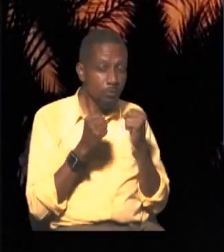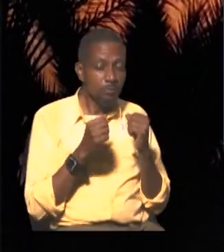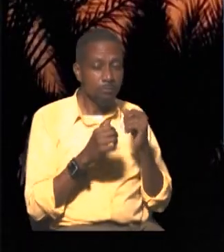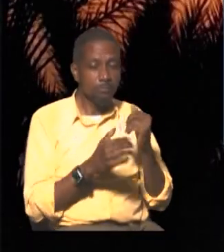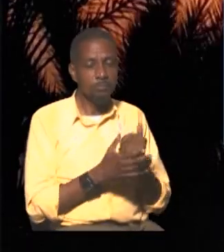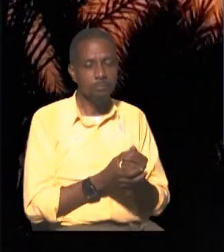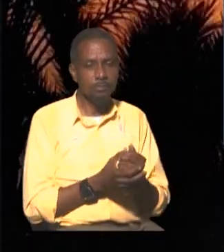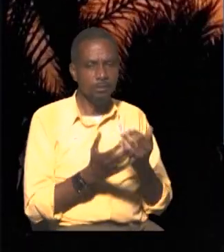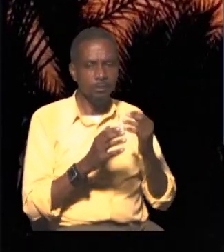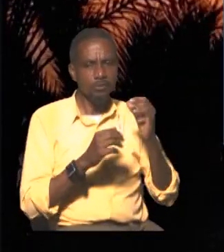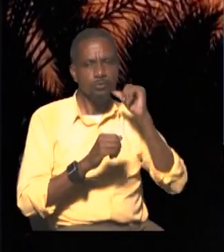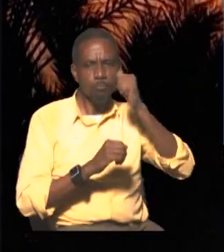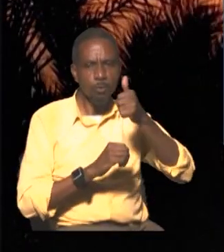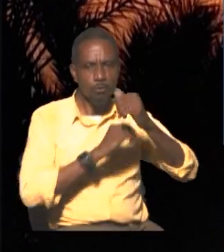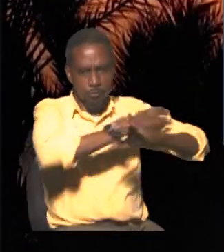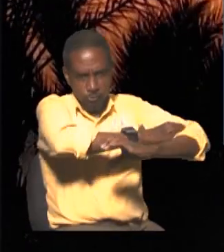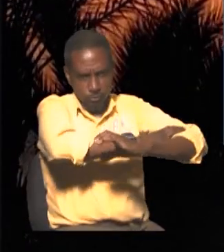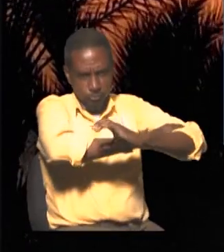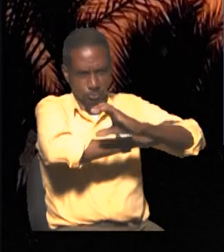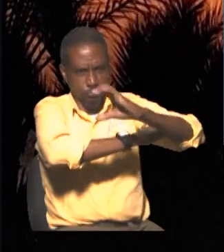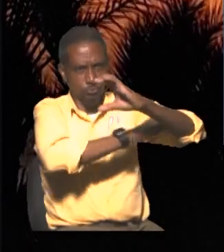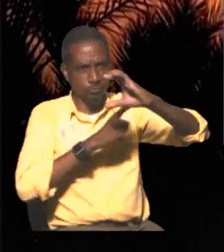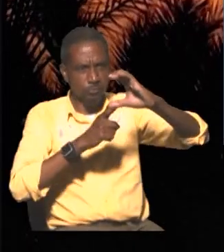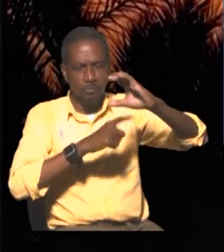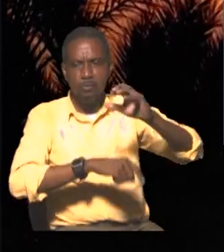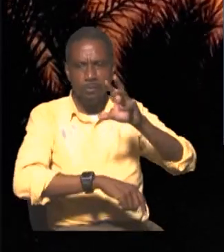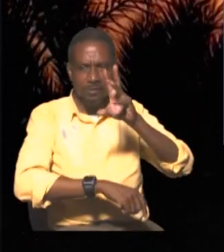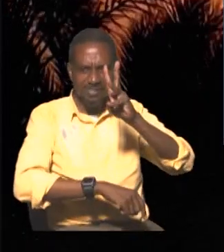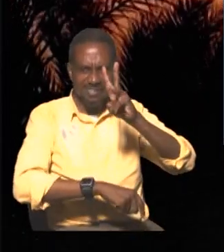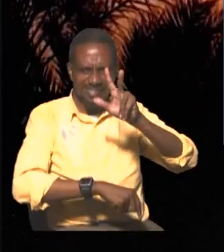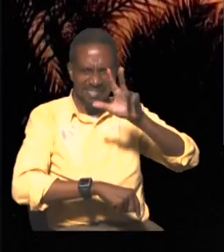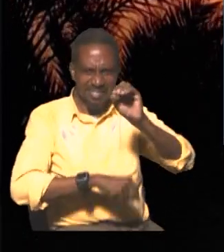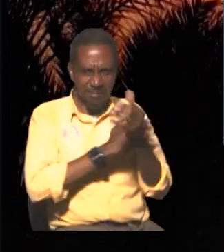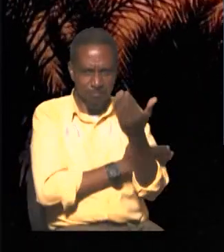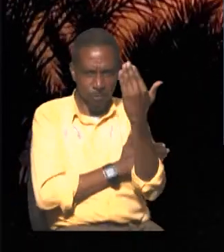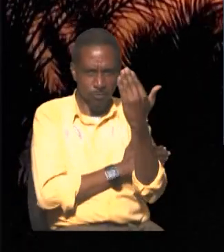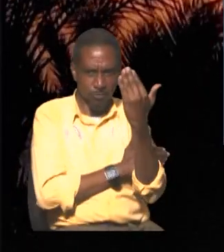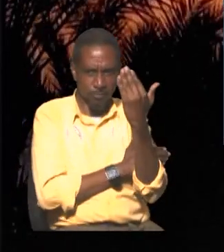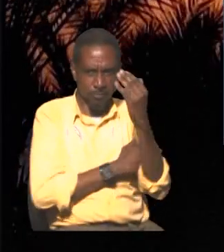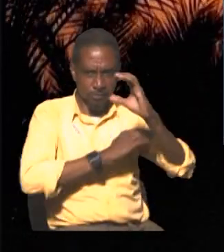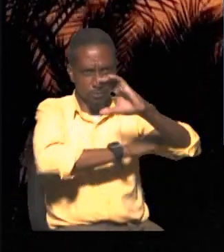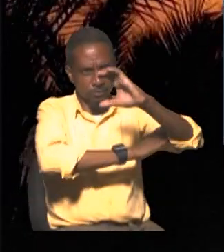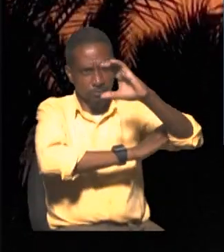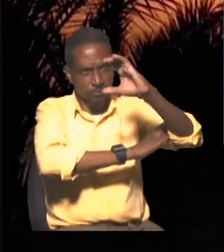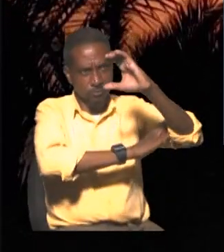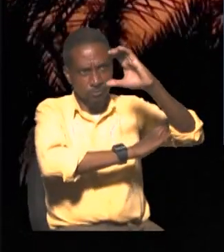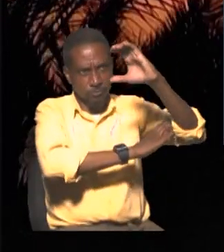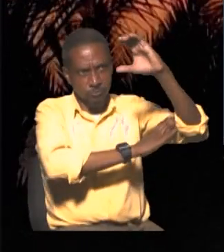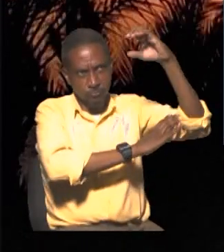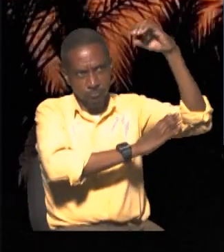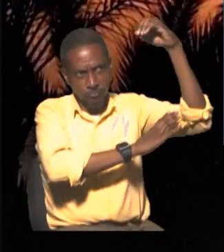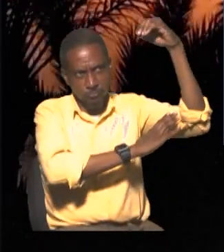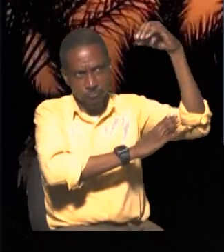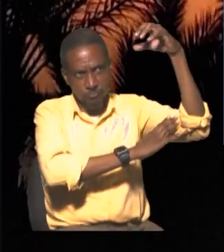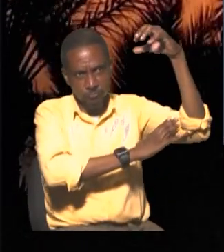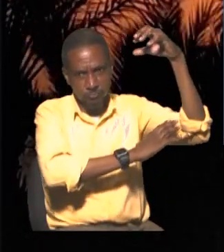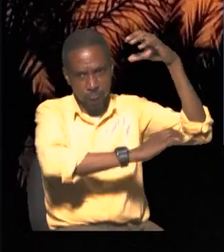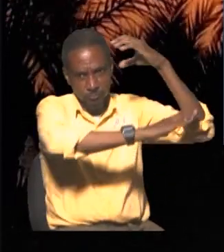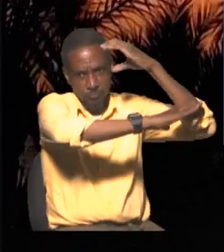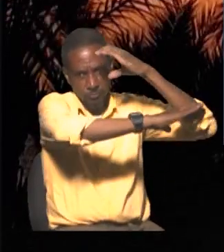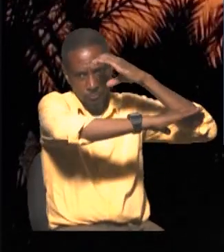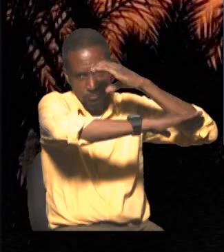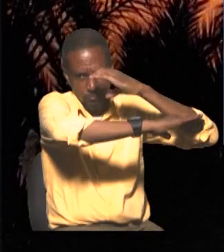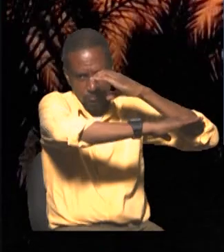Sunrise tomorrow will come in just around 6:30 a.m., while the sun will wave its bye-byes just after